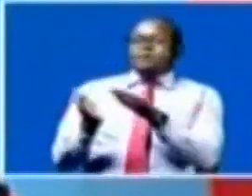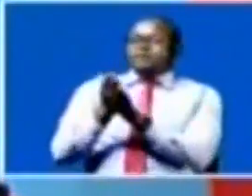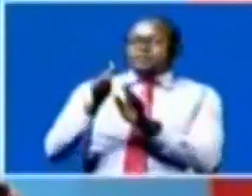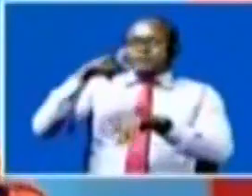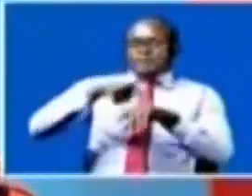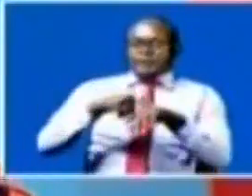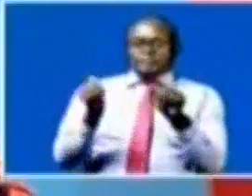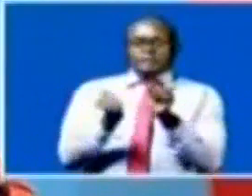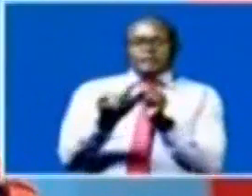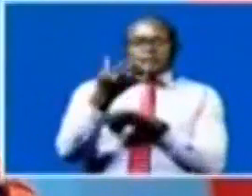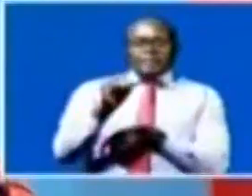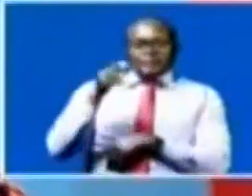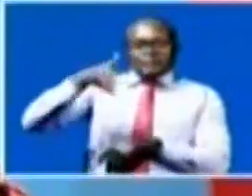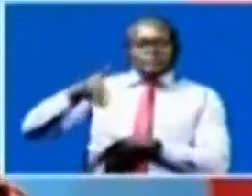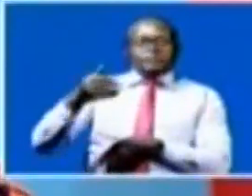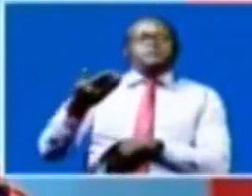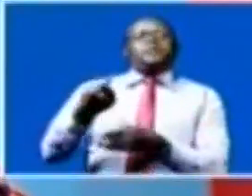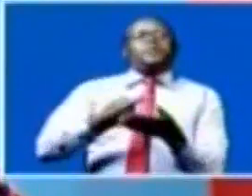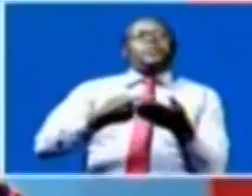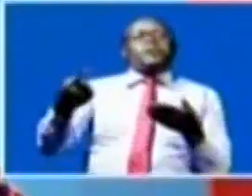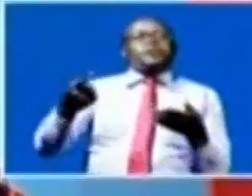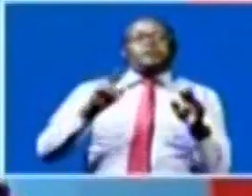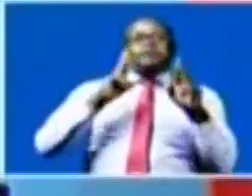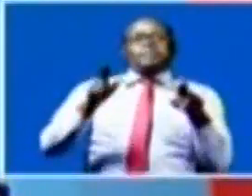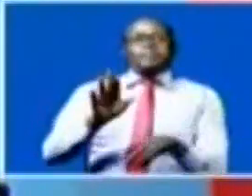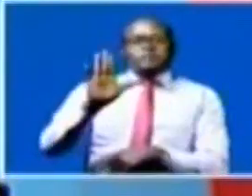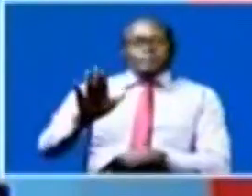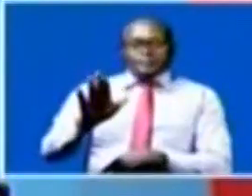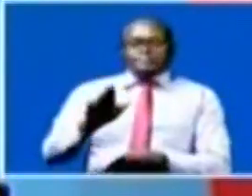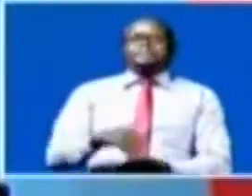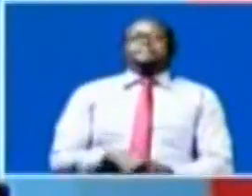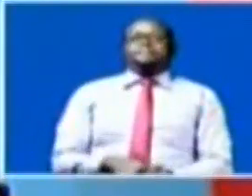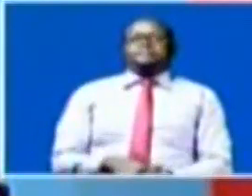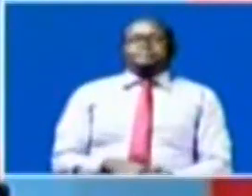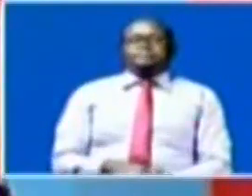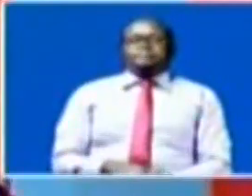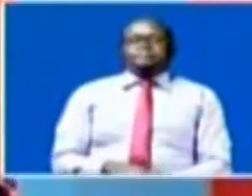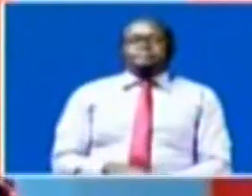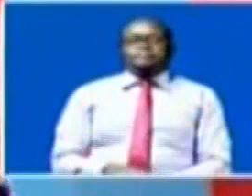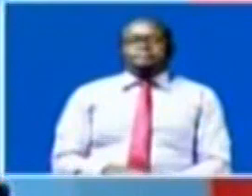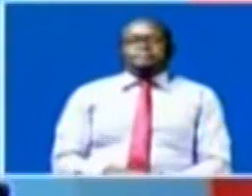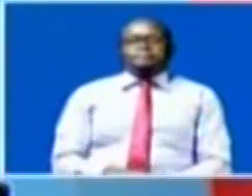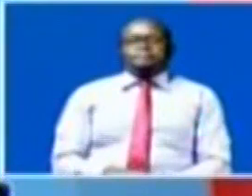10:30 p.m. on this week's episode of Chamwada Report. Stay tuned for that.